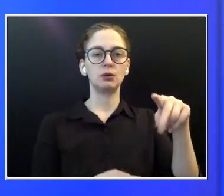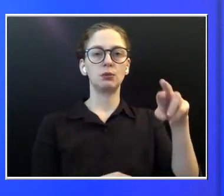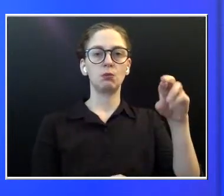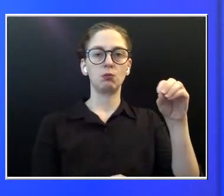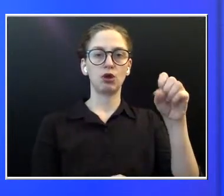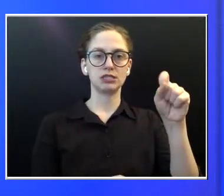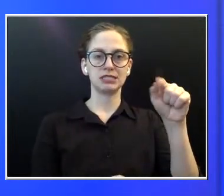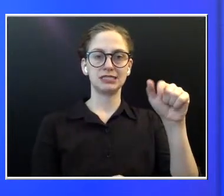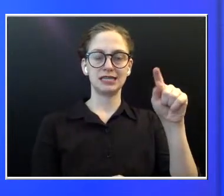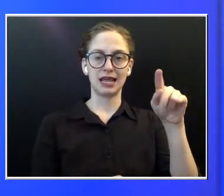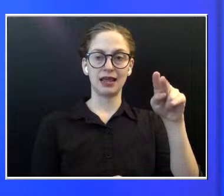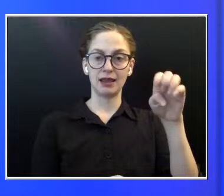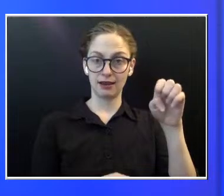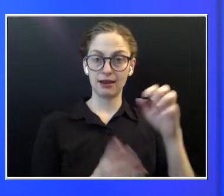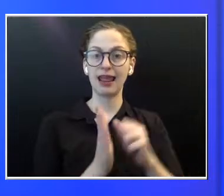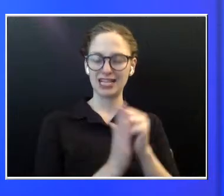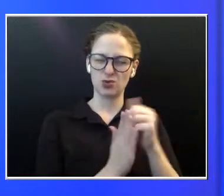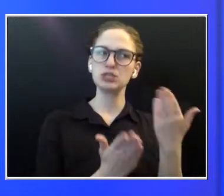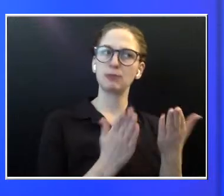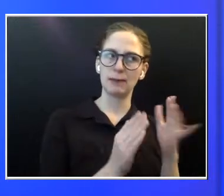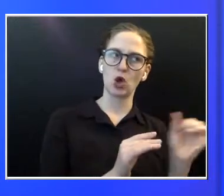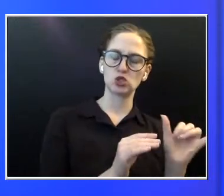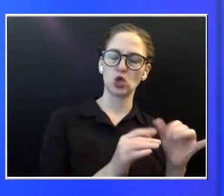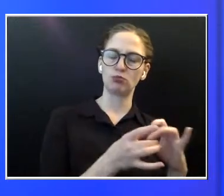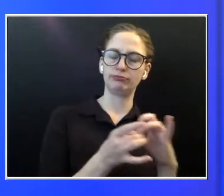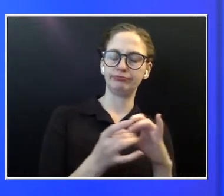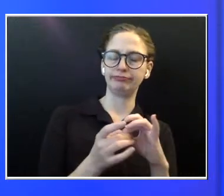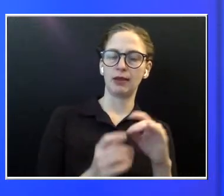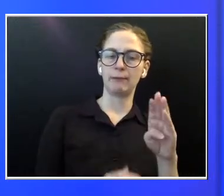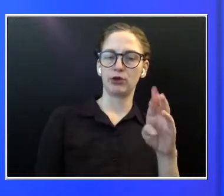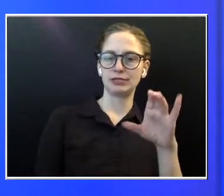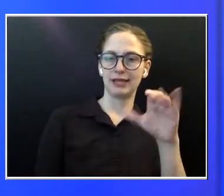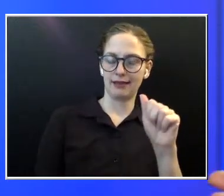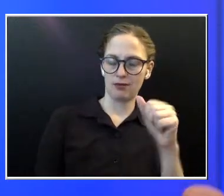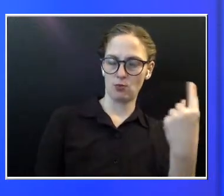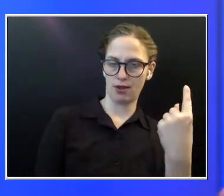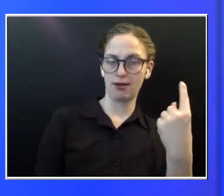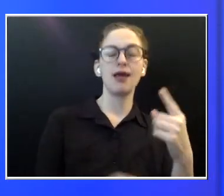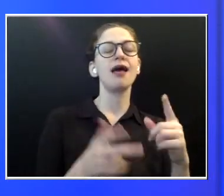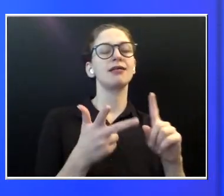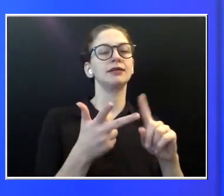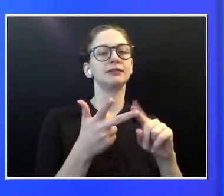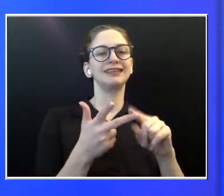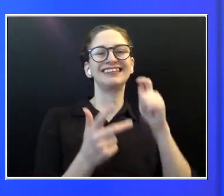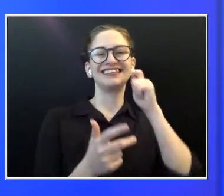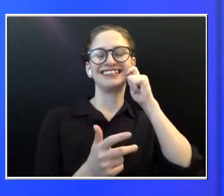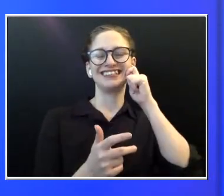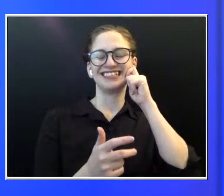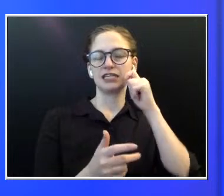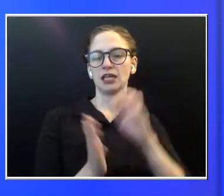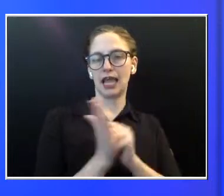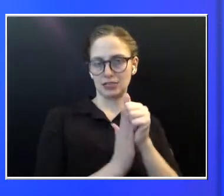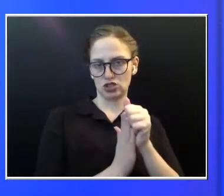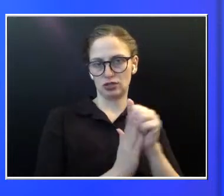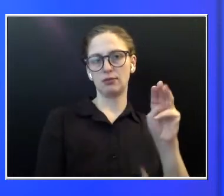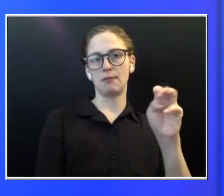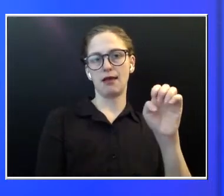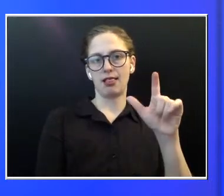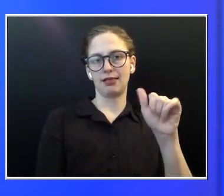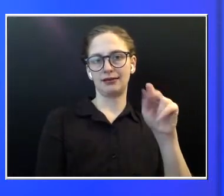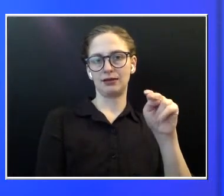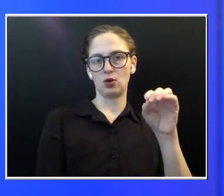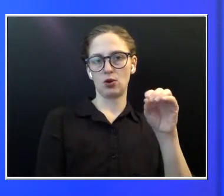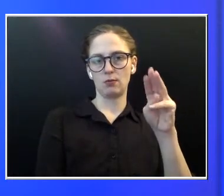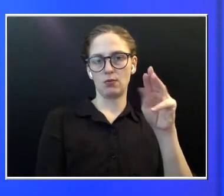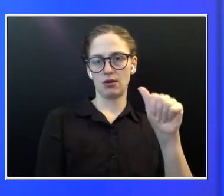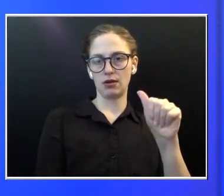skin cancer, melanoma. And so when we counsel patients, I counsel men and women on their risk of breast cancer